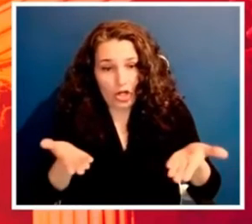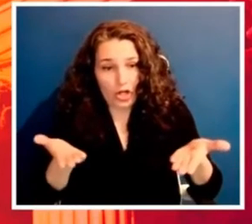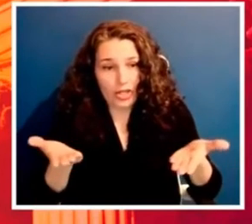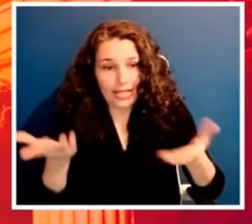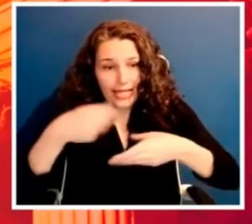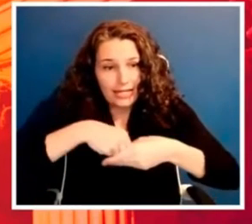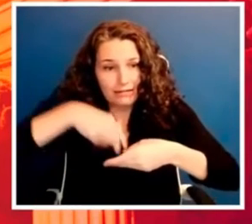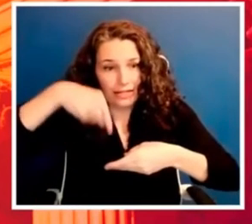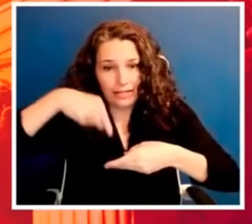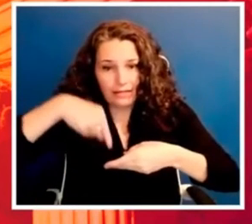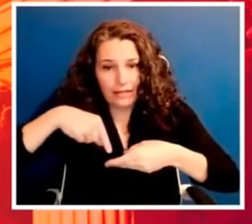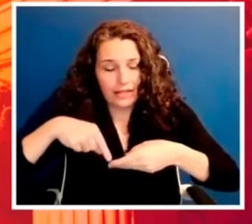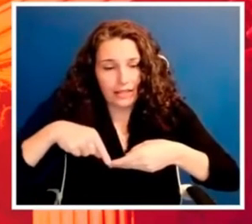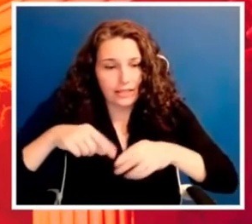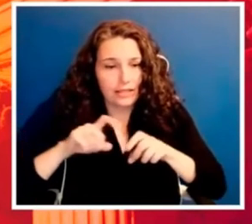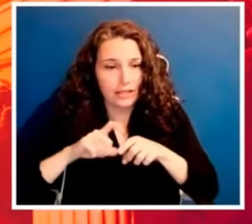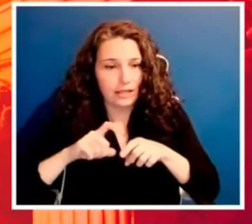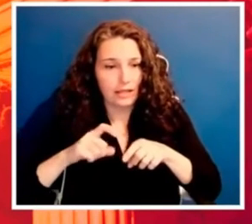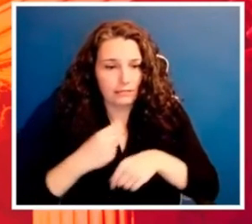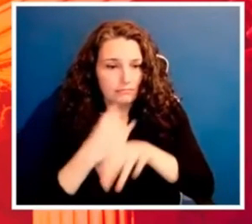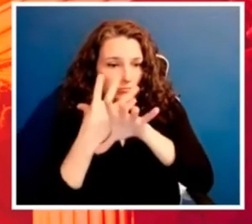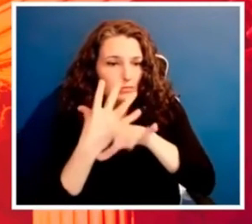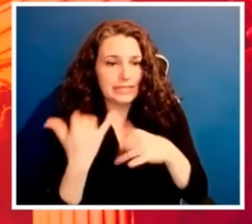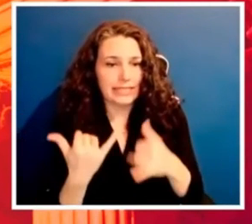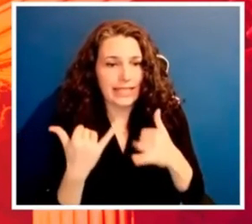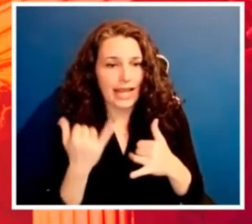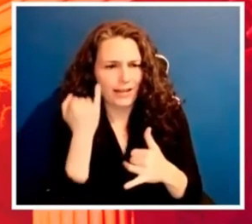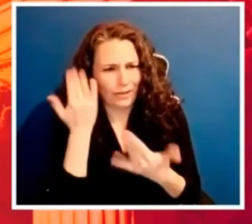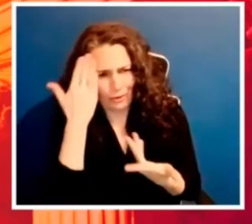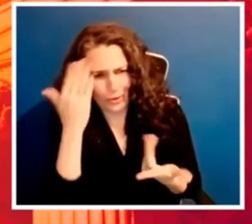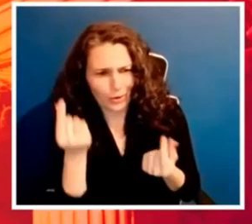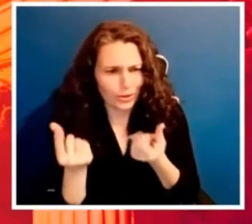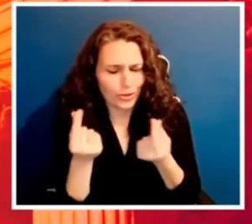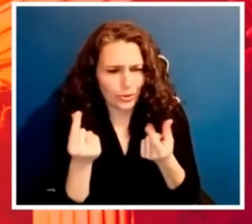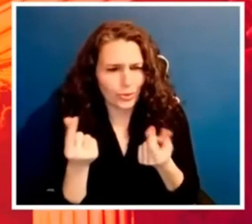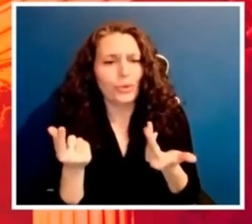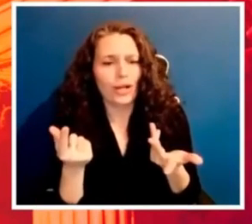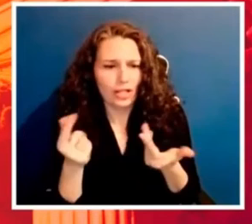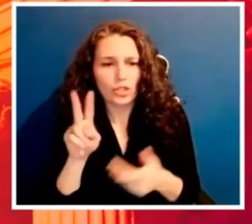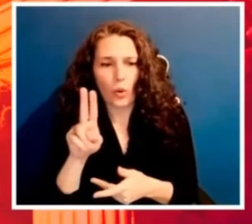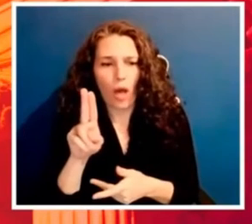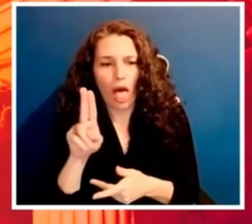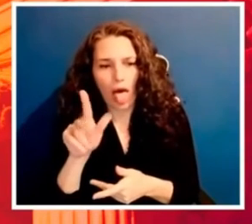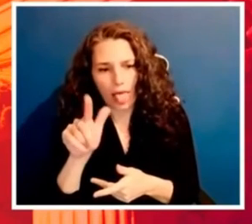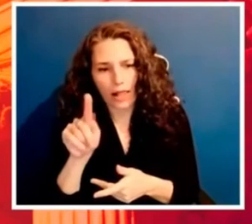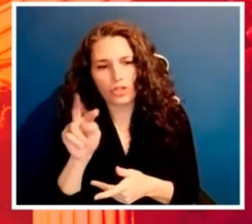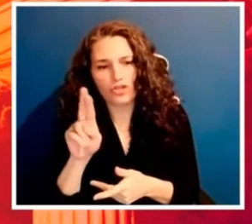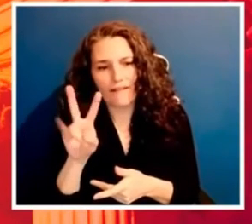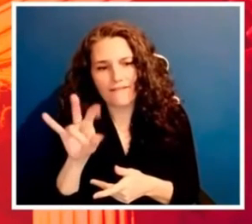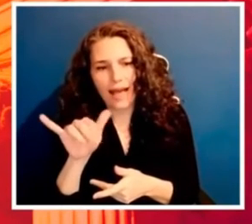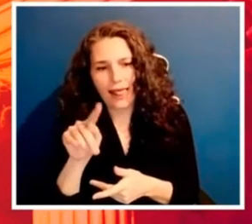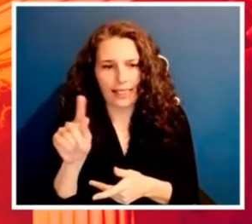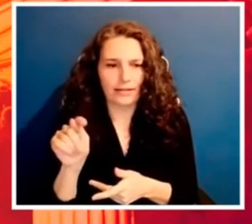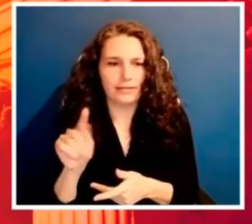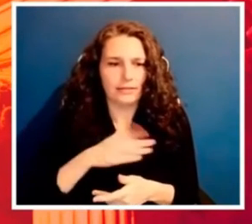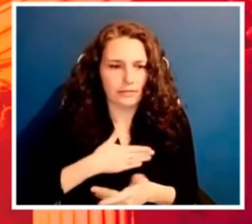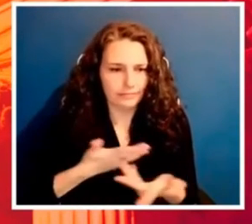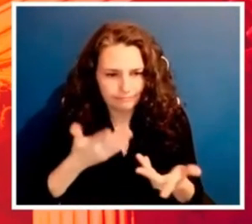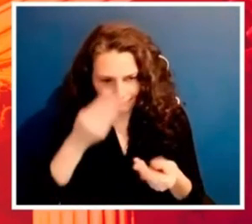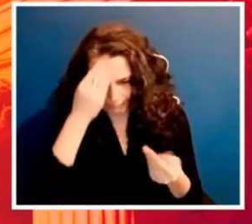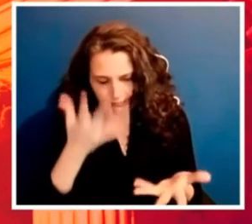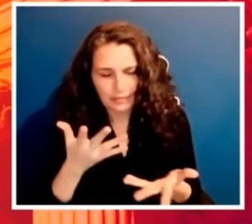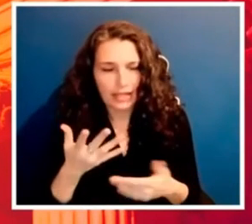out how to report it and you need help. These are a few quick tips to help you get started, but if you're interested in